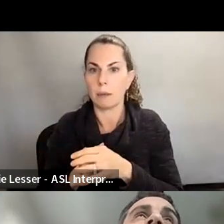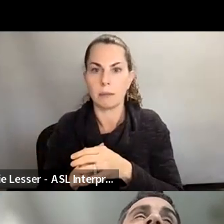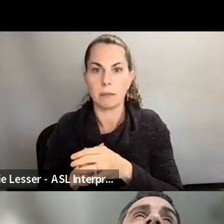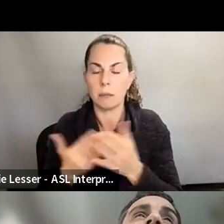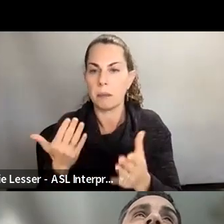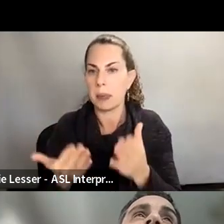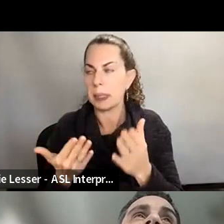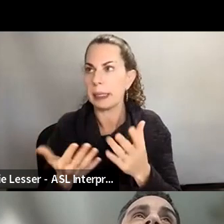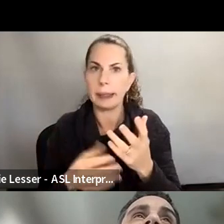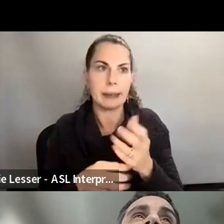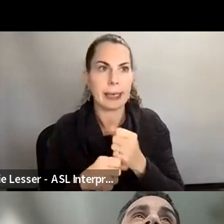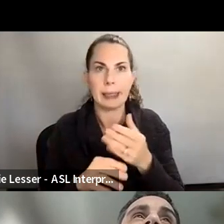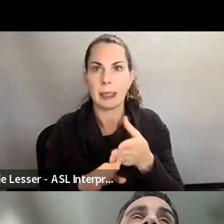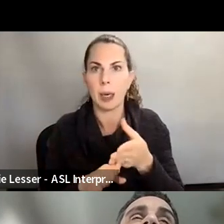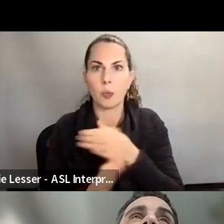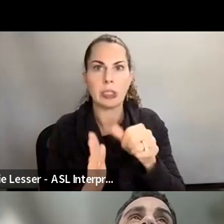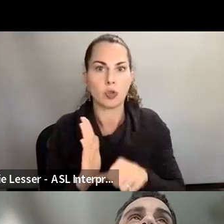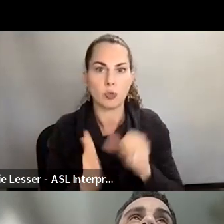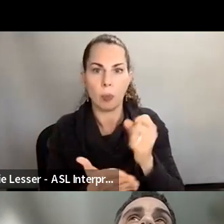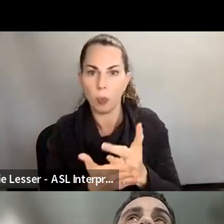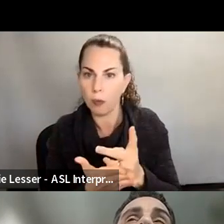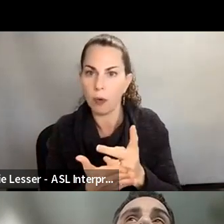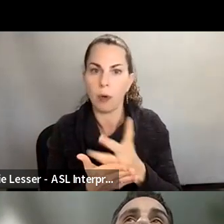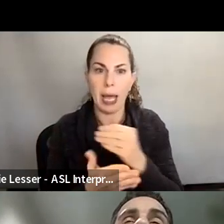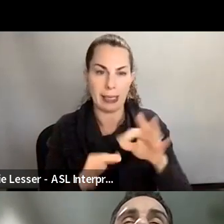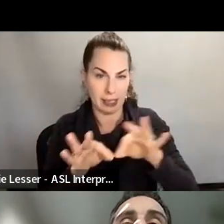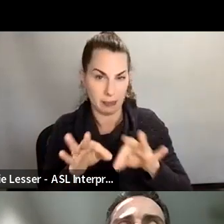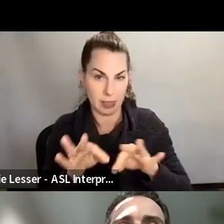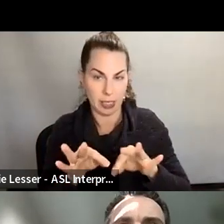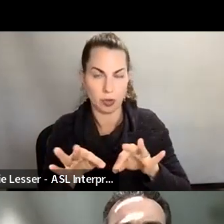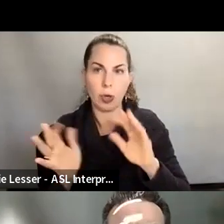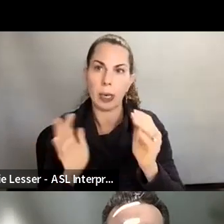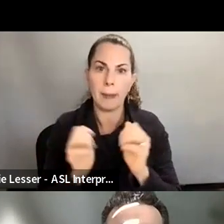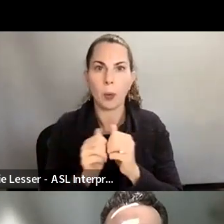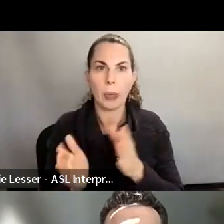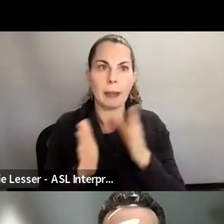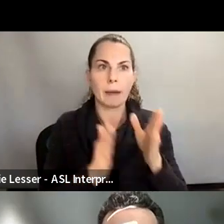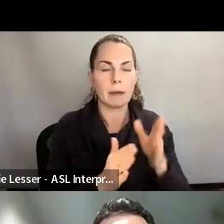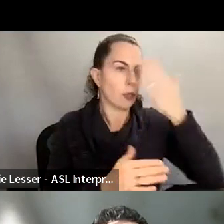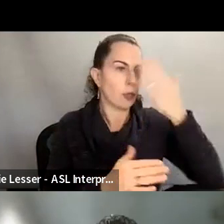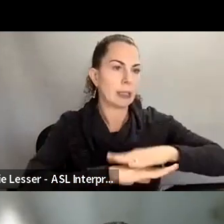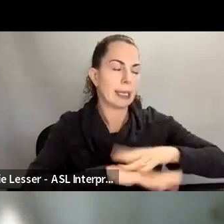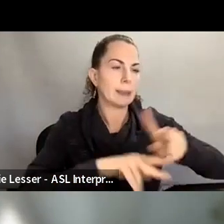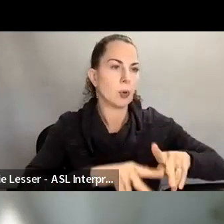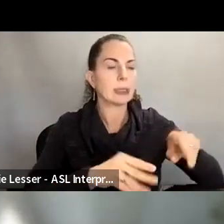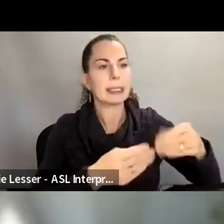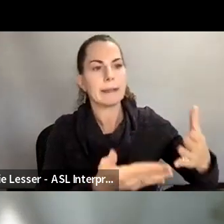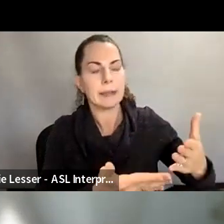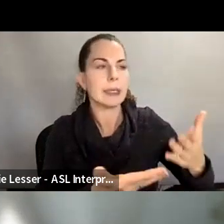pre-surgical, you know, approvals and explanations compared to, you know, the front desk person handing over